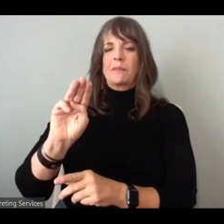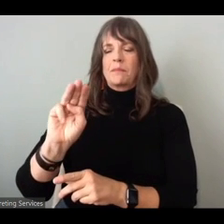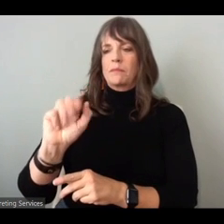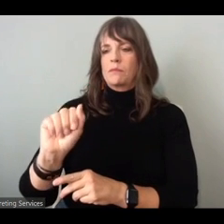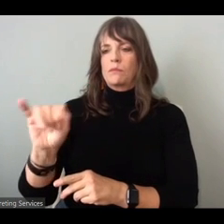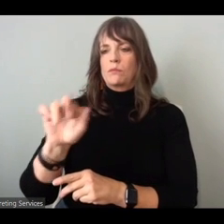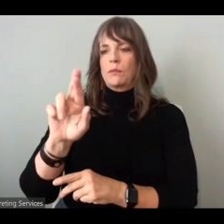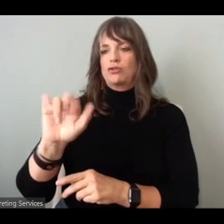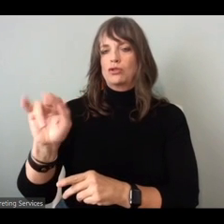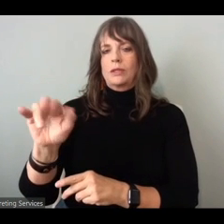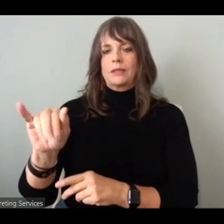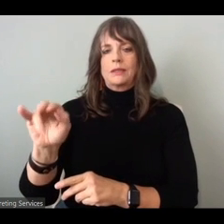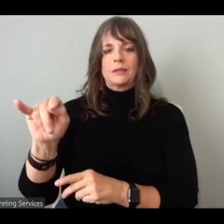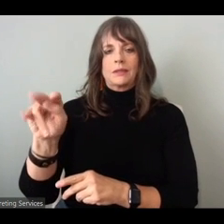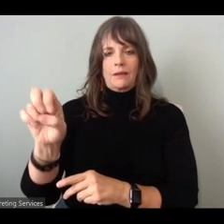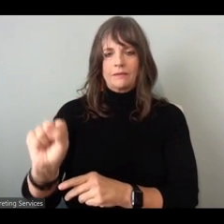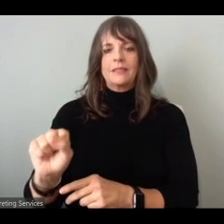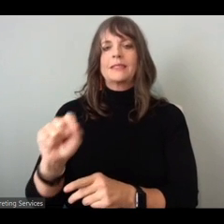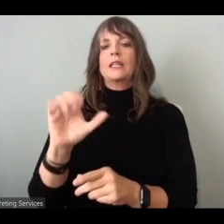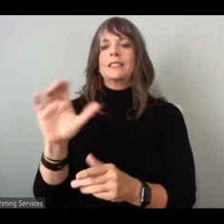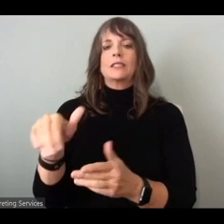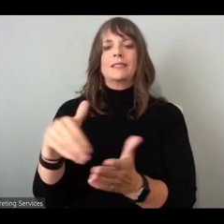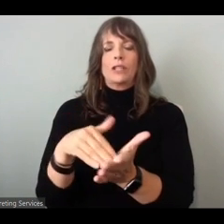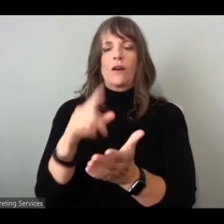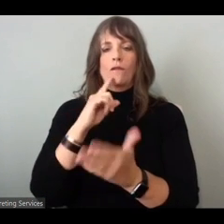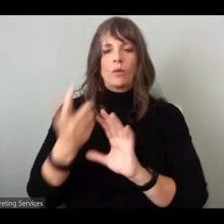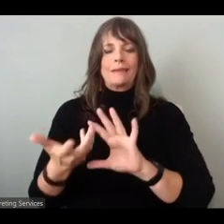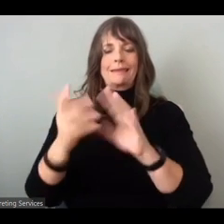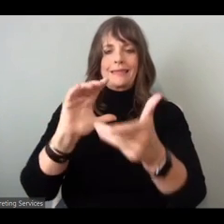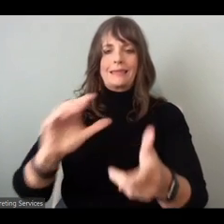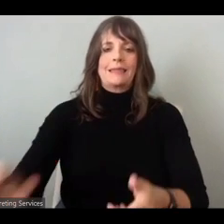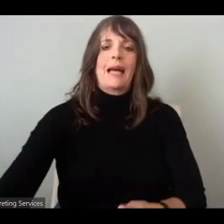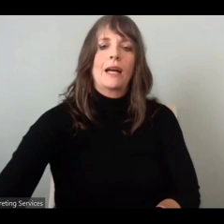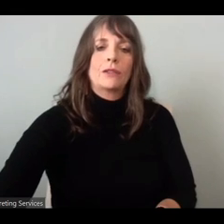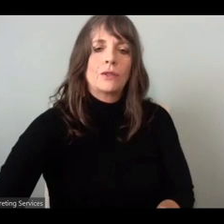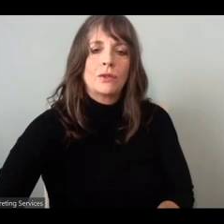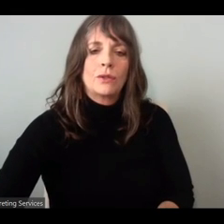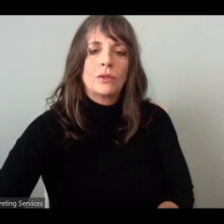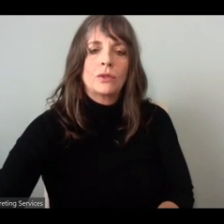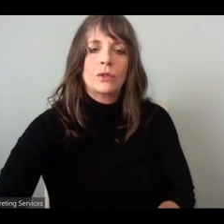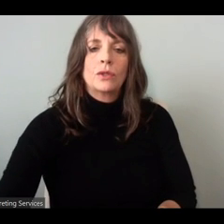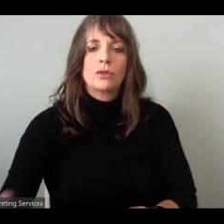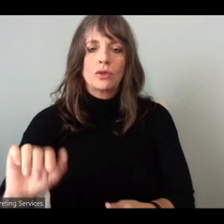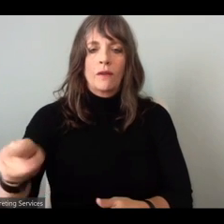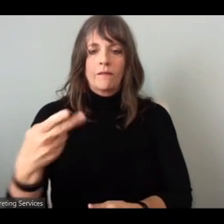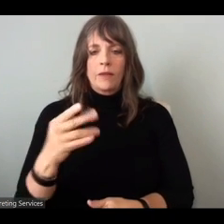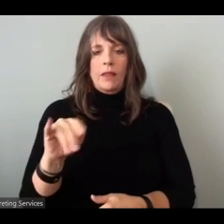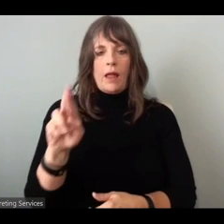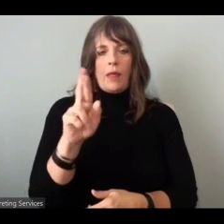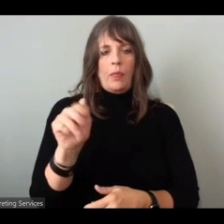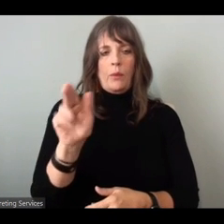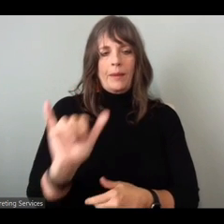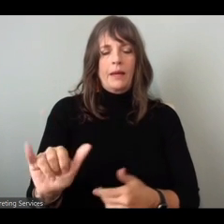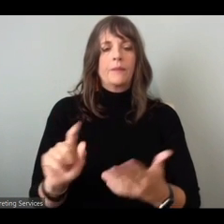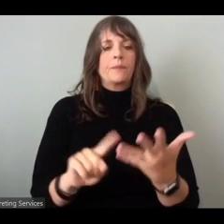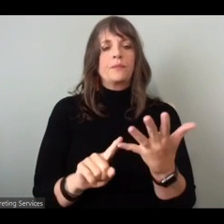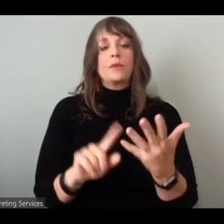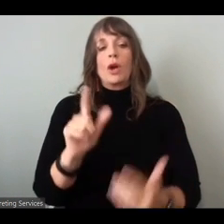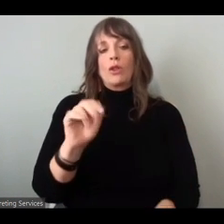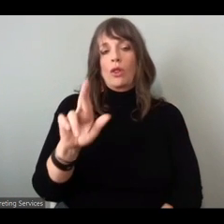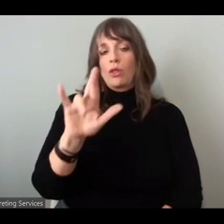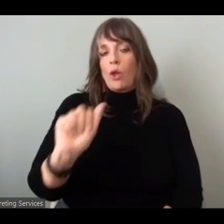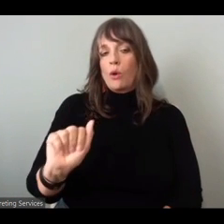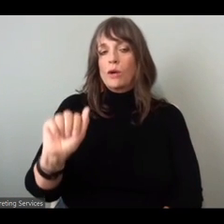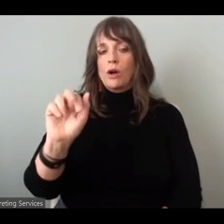What should funders be thinking about related to how they should be supporting grantees? What's the long-term strategy for resiliency? On